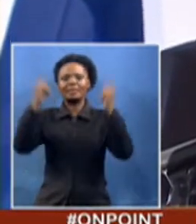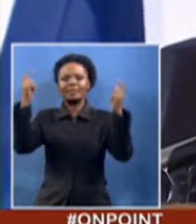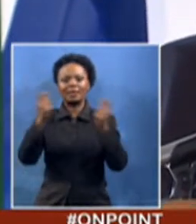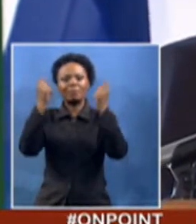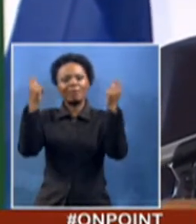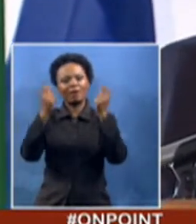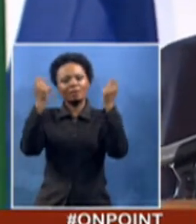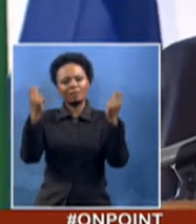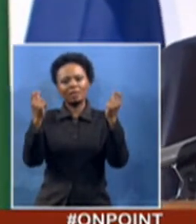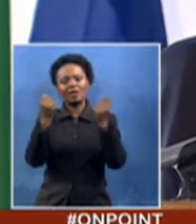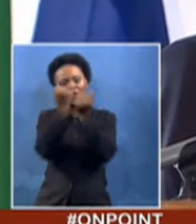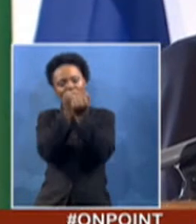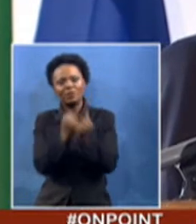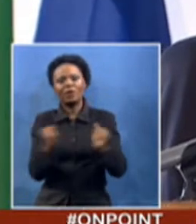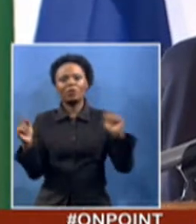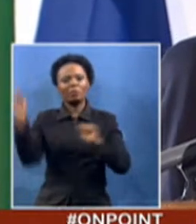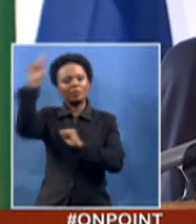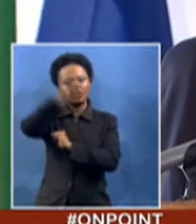goes as planned.